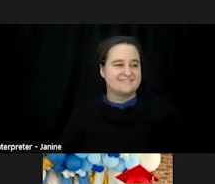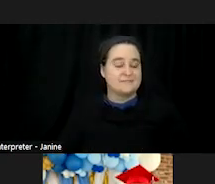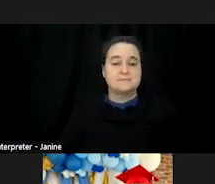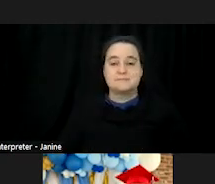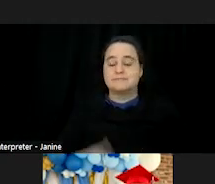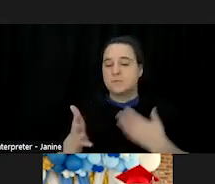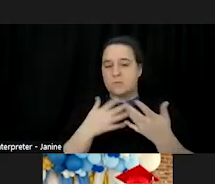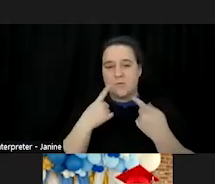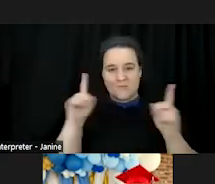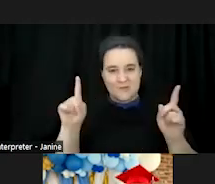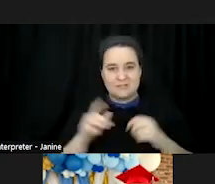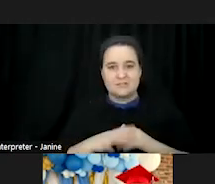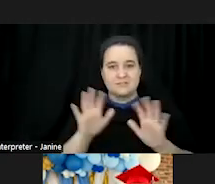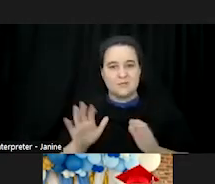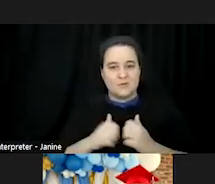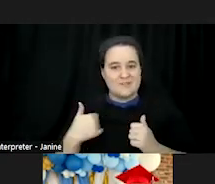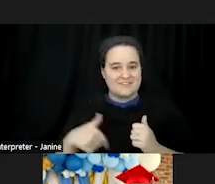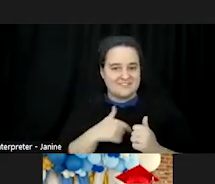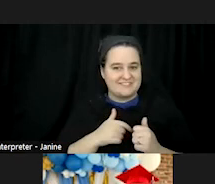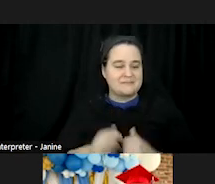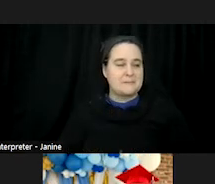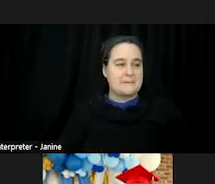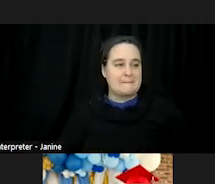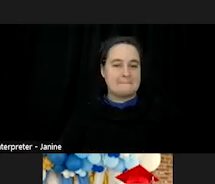Whatever works is great with us.